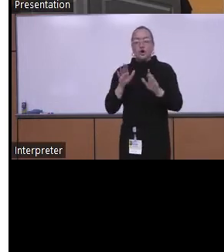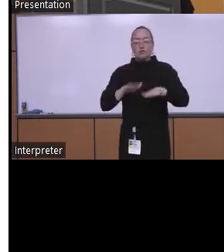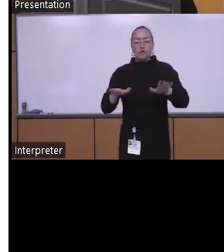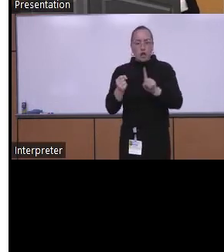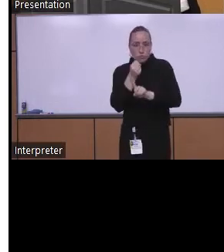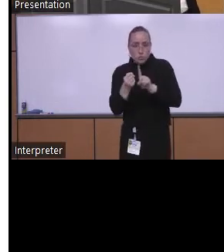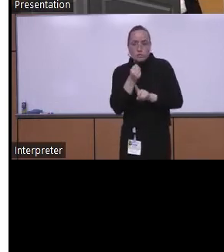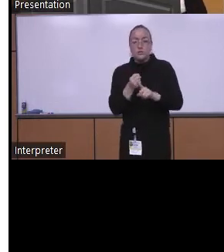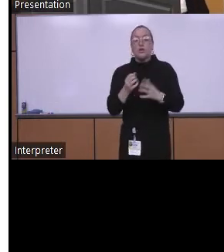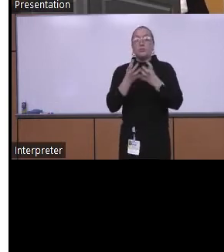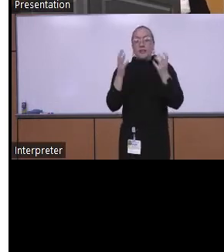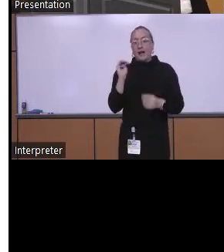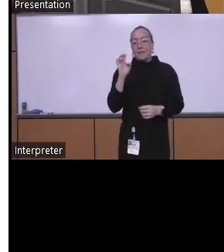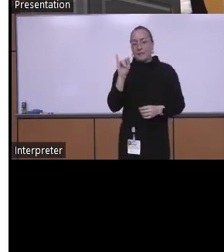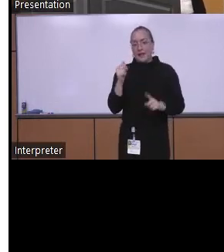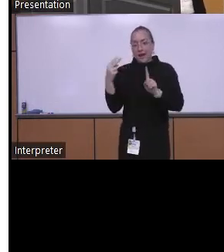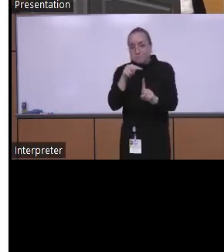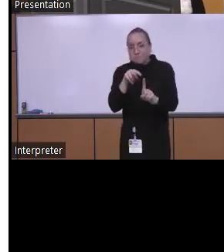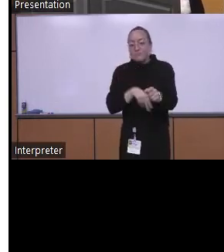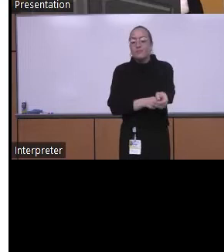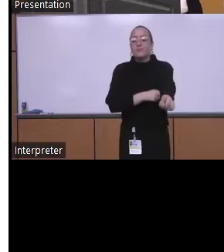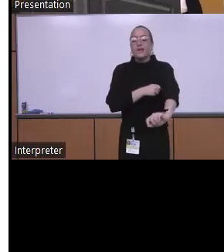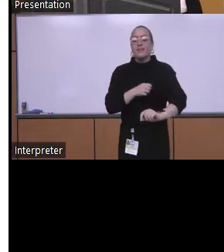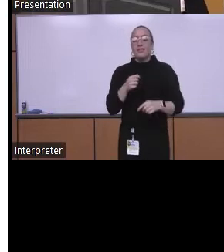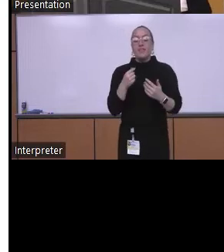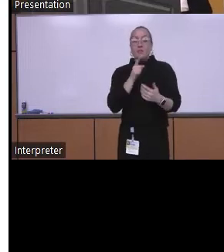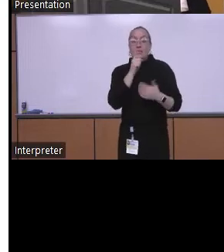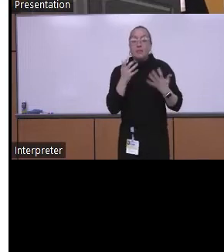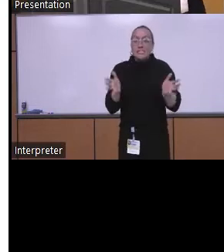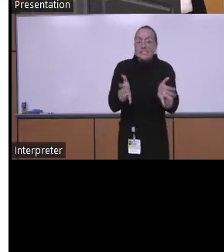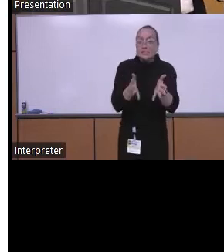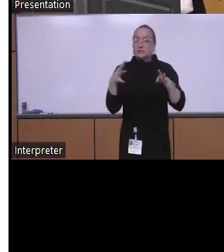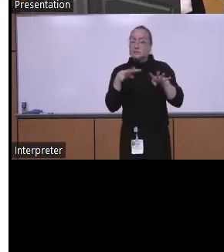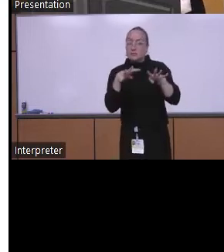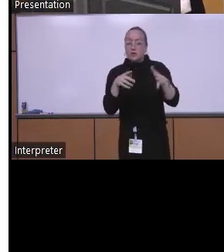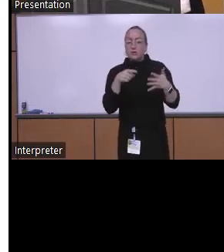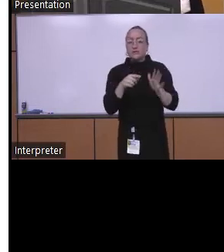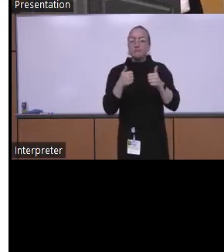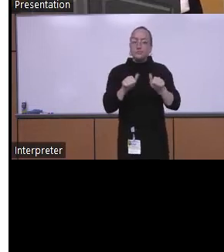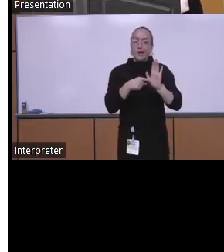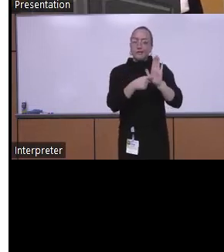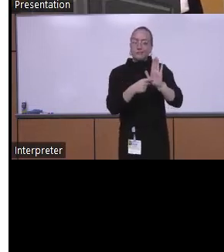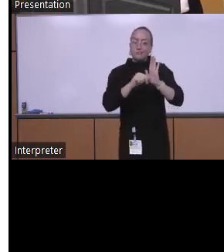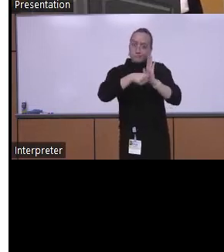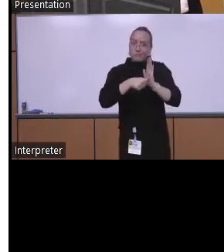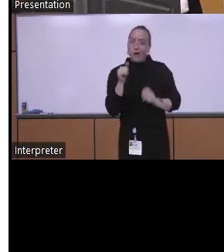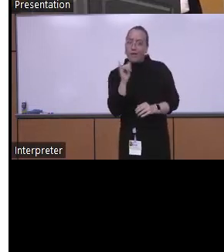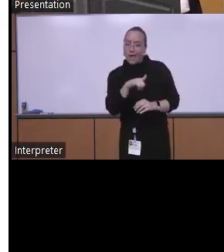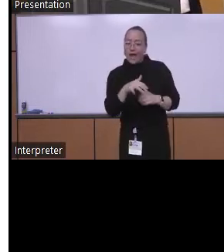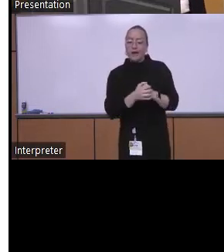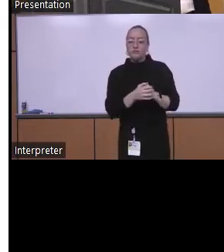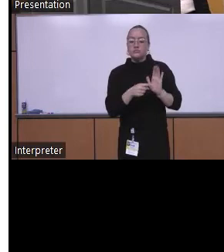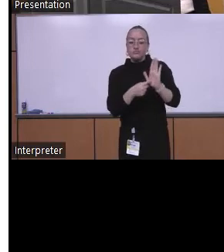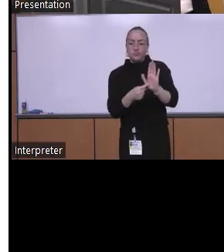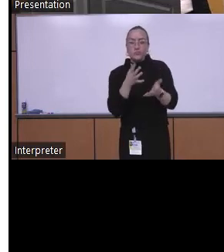media coverage, and Jolly sought and received intense media coverage and all kind of exposés. The profile in Women's